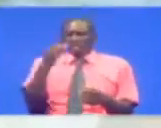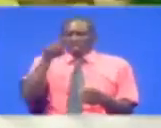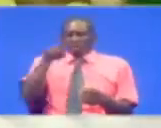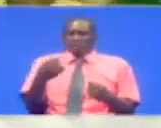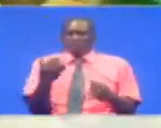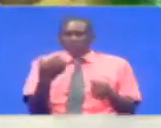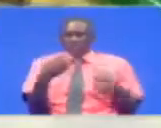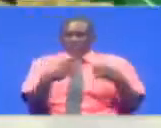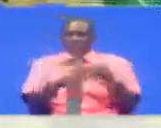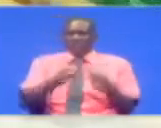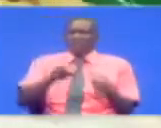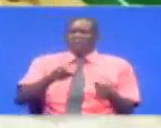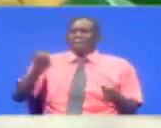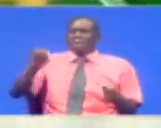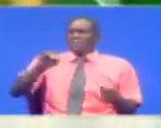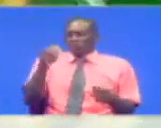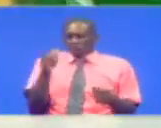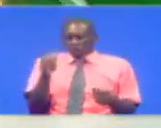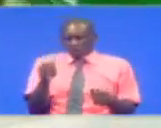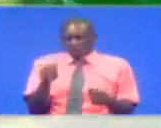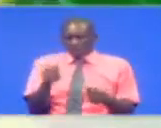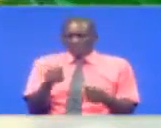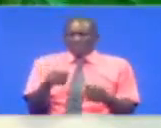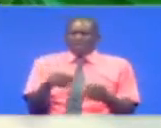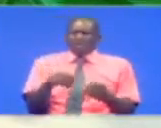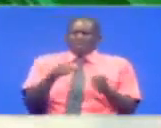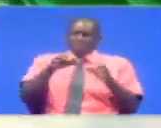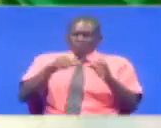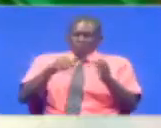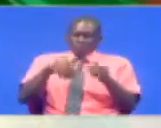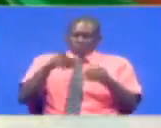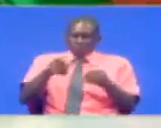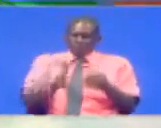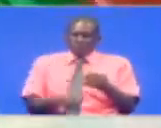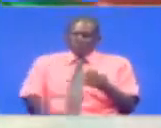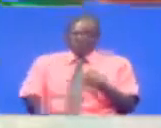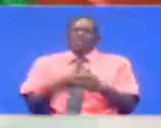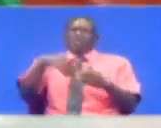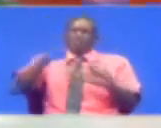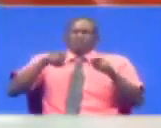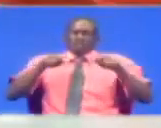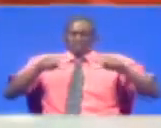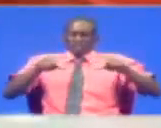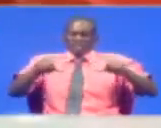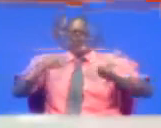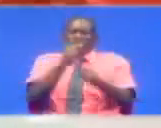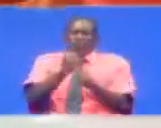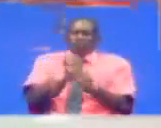million shillings markup program is expected to increase market access and create more sustainable jobs.